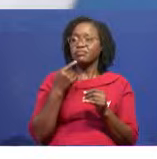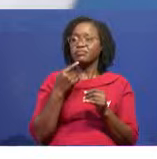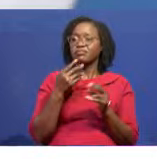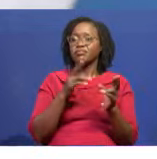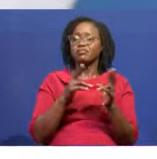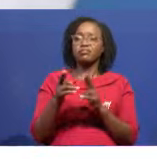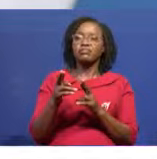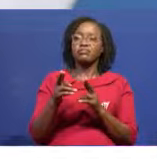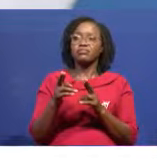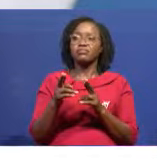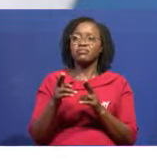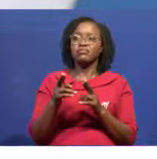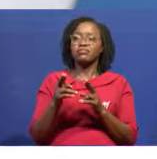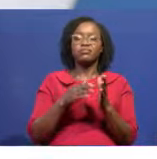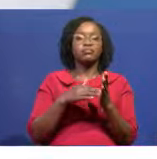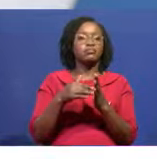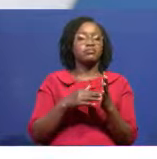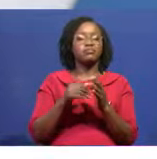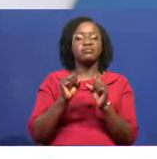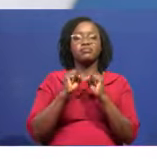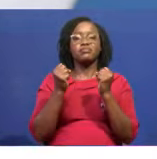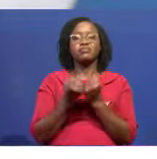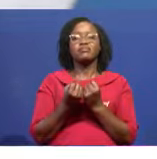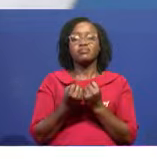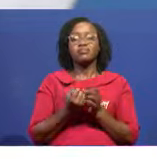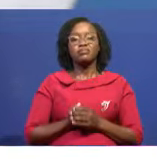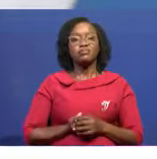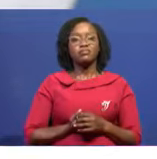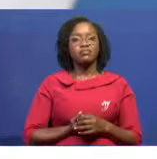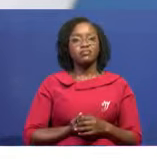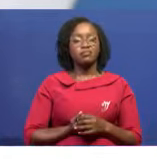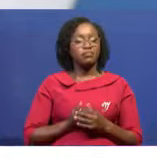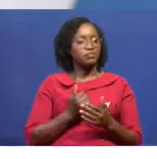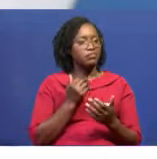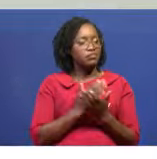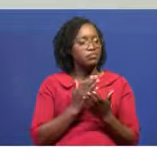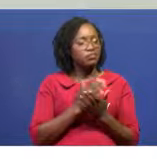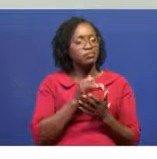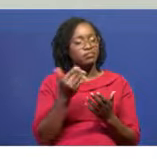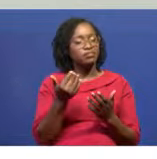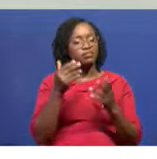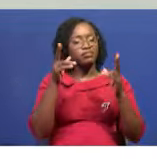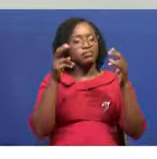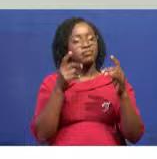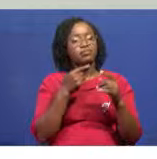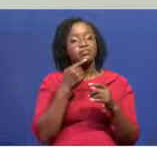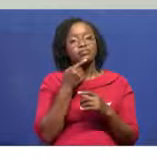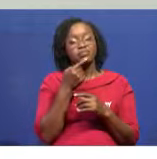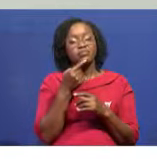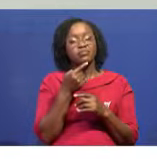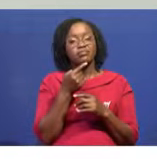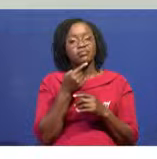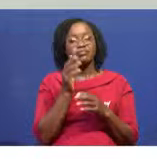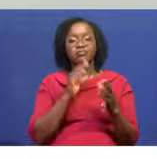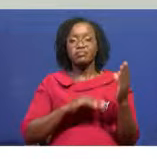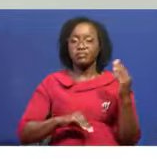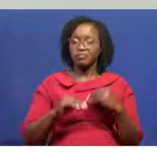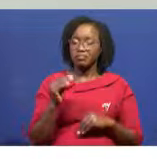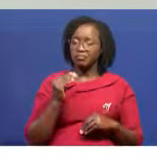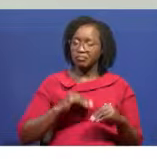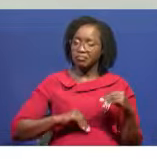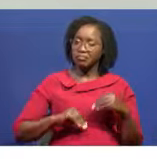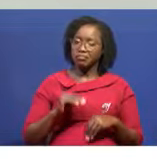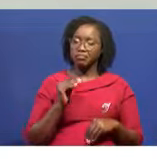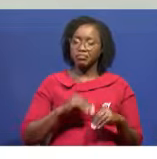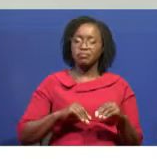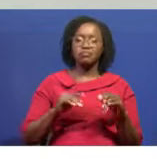commonly refer to as wanyonge in the society, yes. Okay, and of course another major issue you clearly mentioned is corruption in this country. We